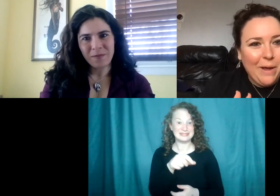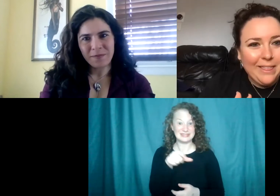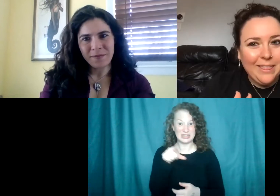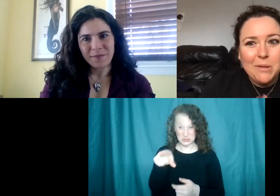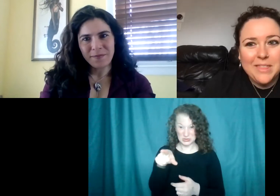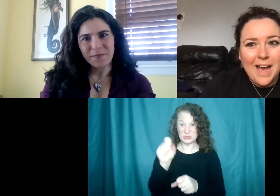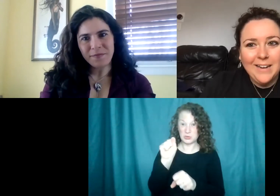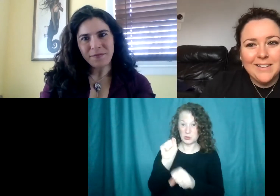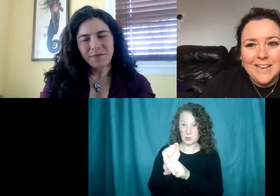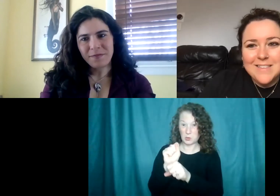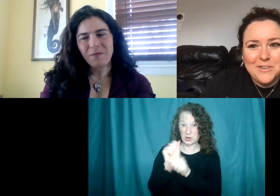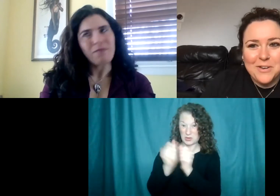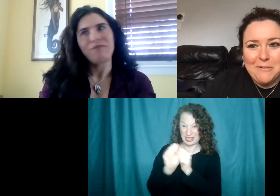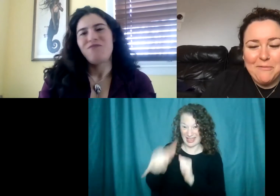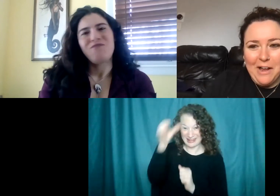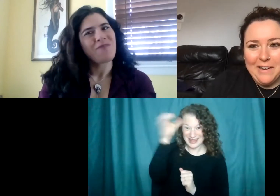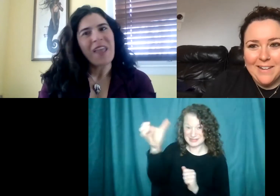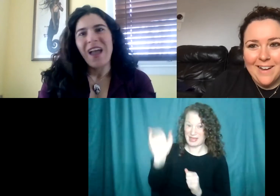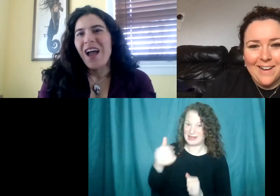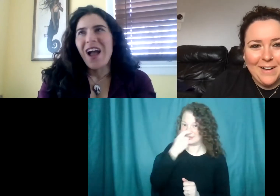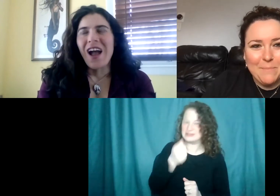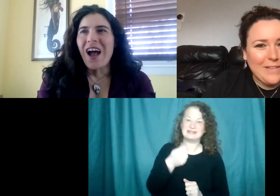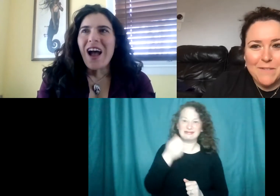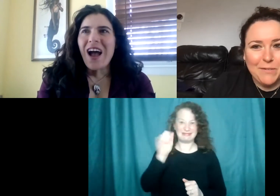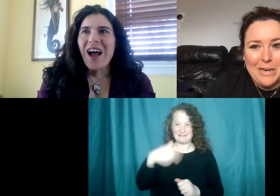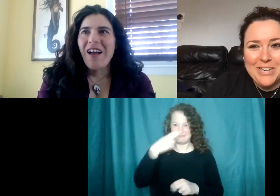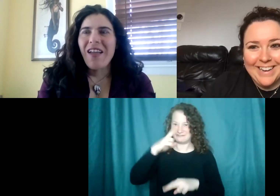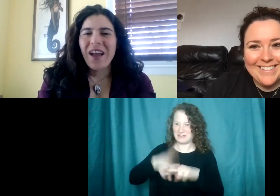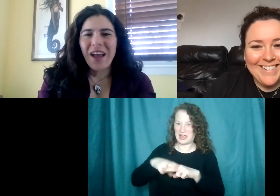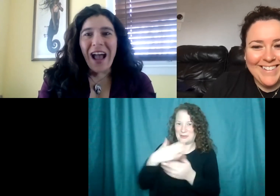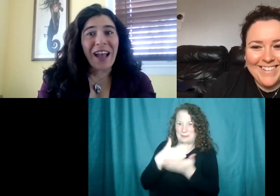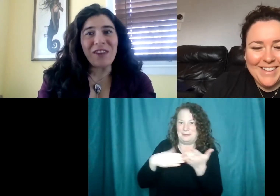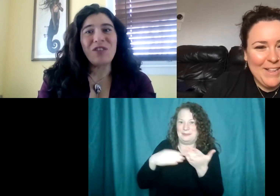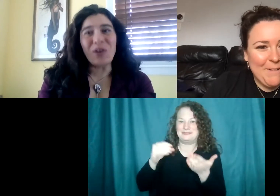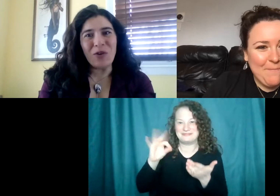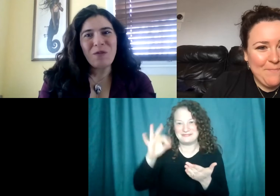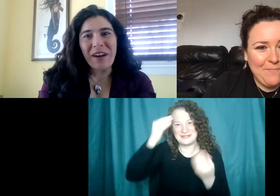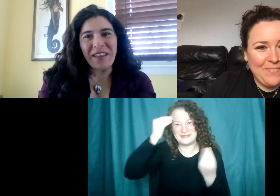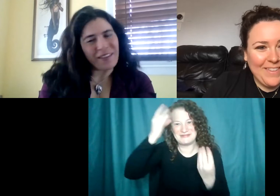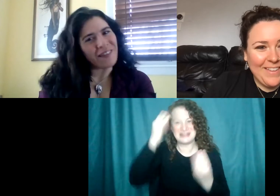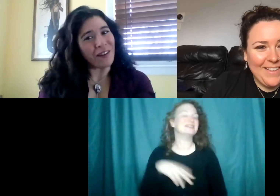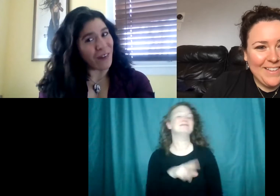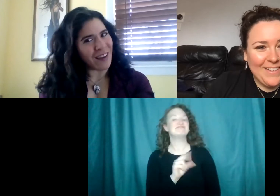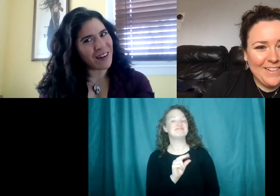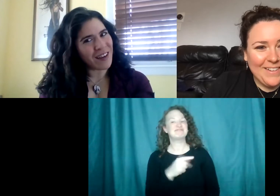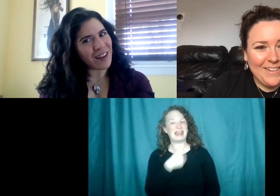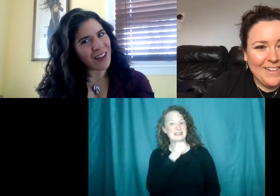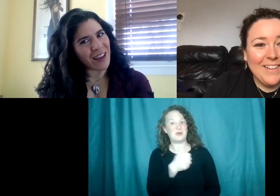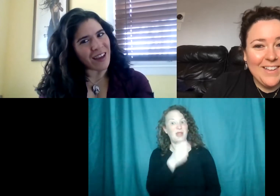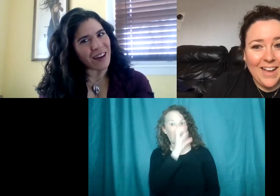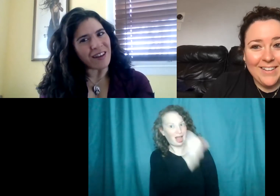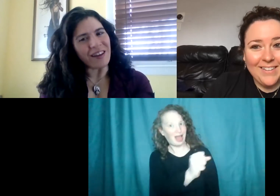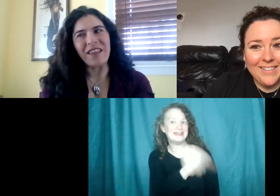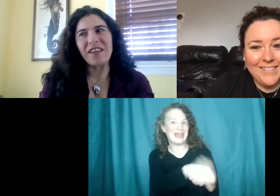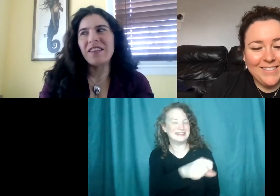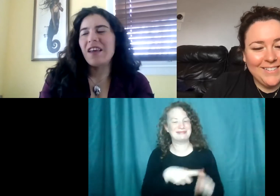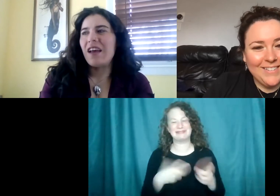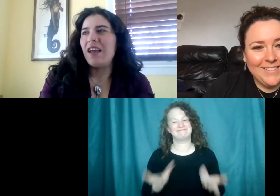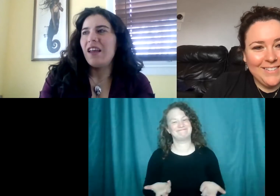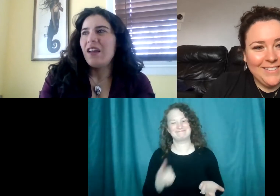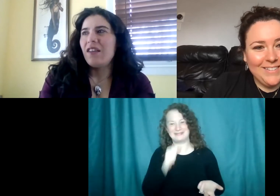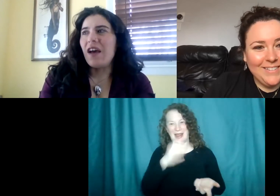all with that? Because that is such a fun piece of information. I don't, but I think that that's fascinating, and I